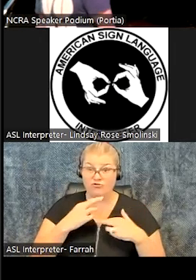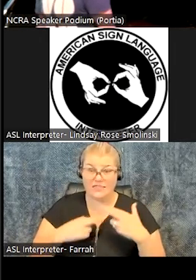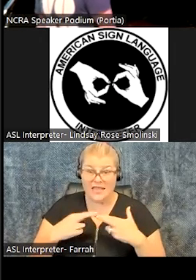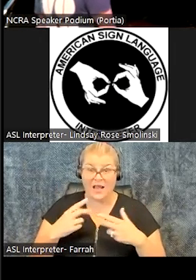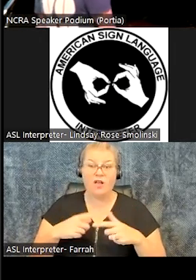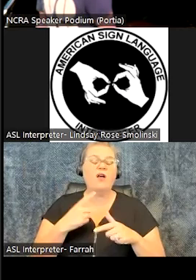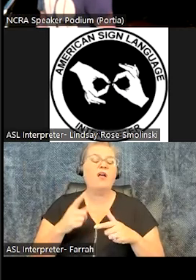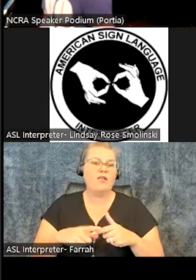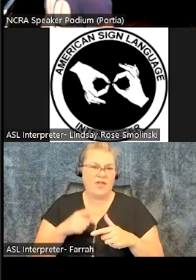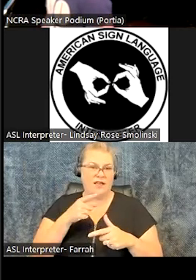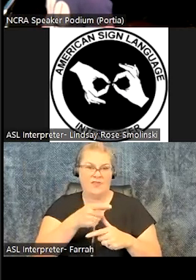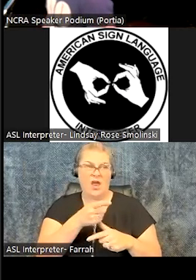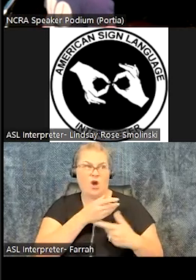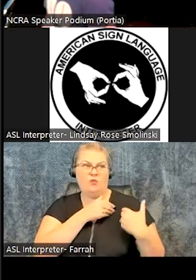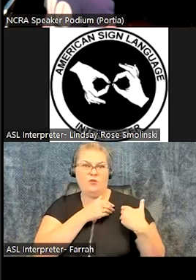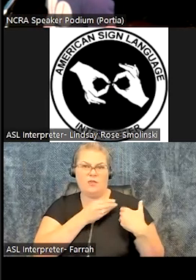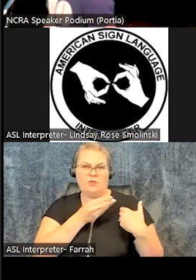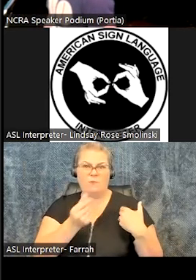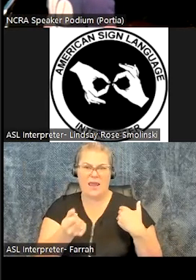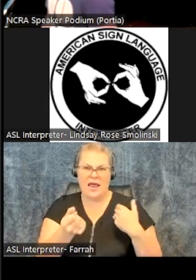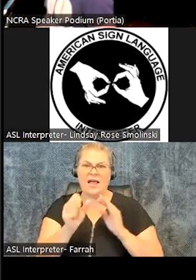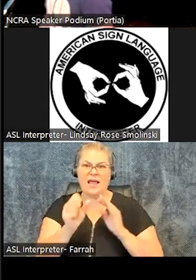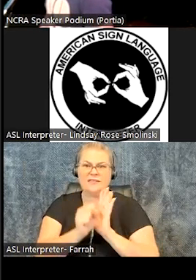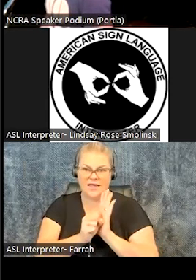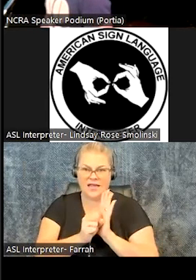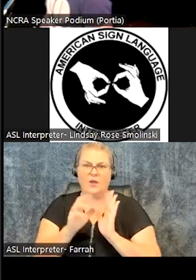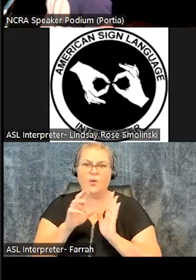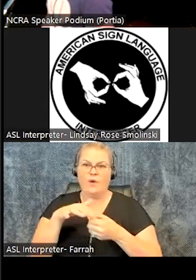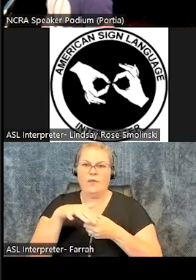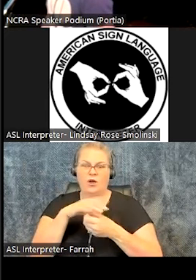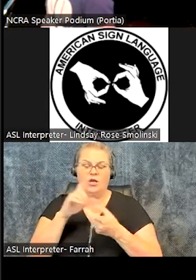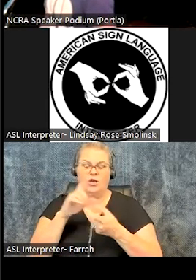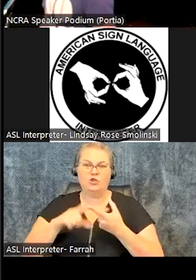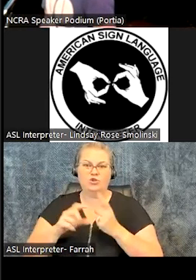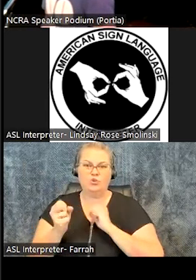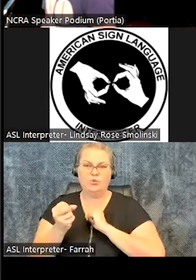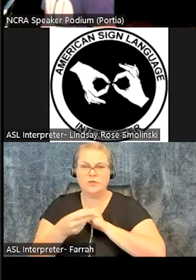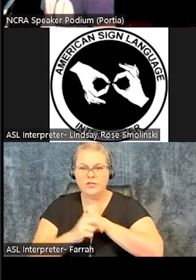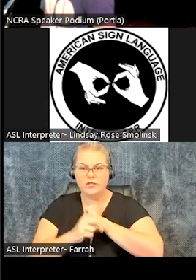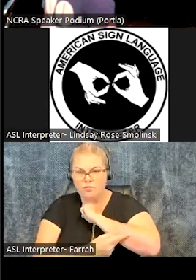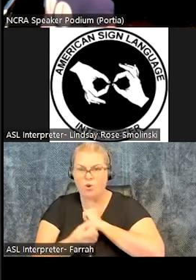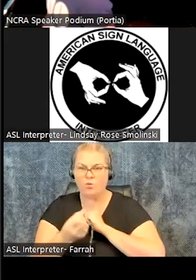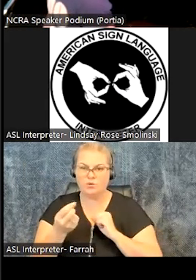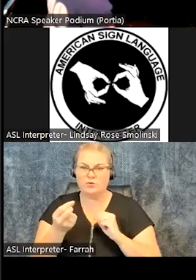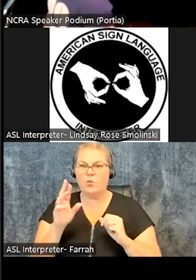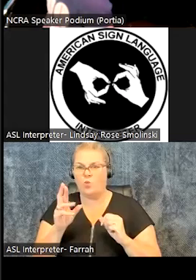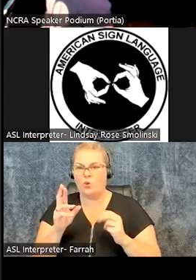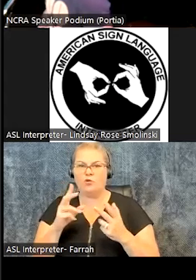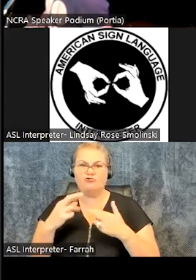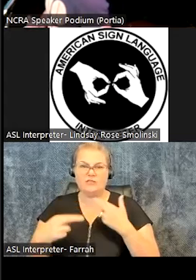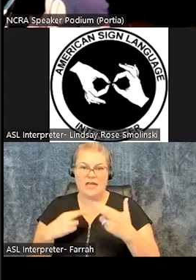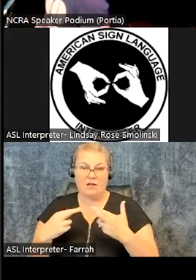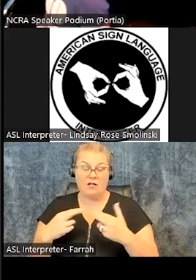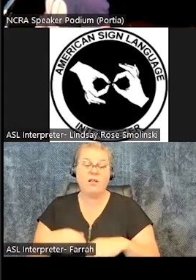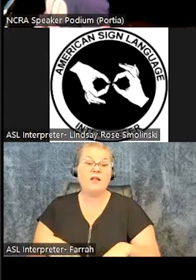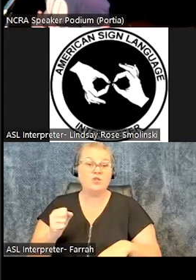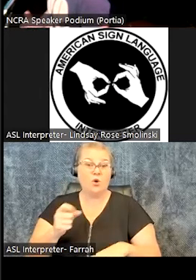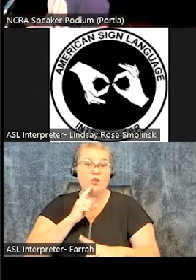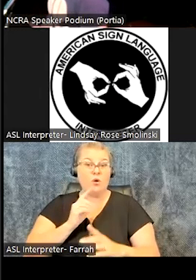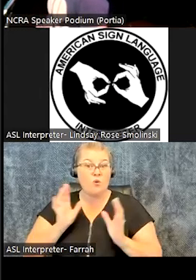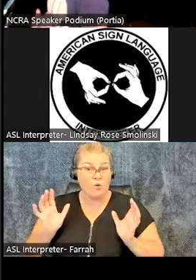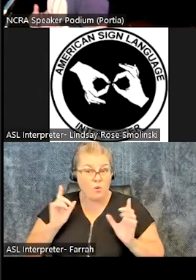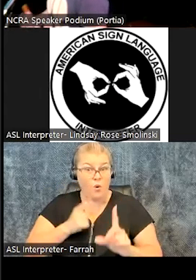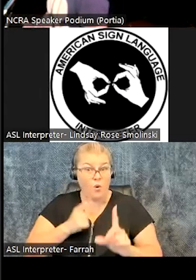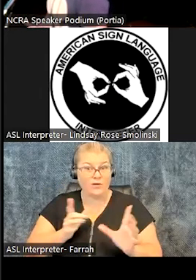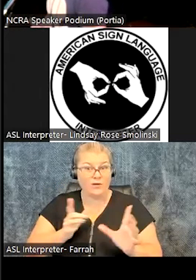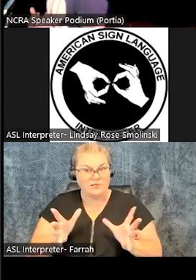to pay the state or municipalities to dispose of or recycle those materials. And the goal is to really push them to use things